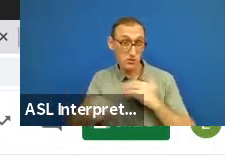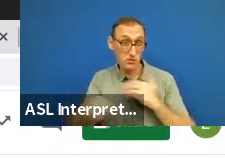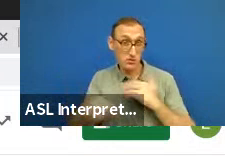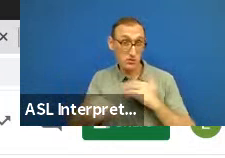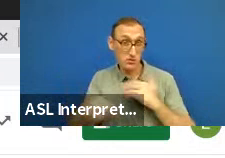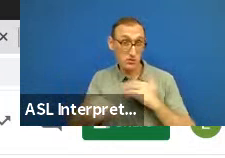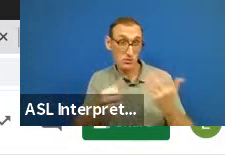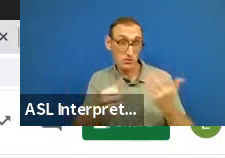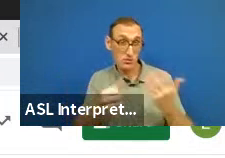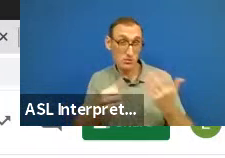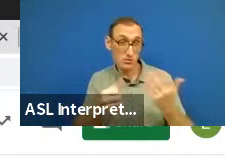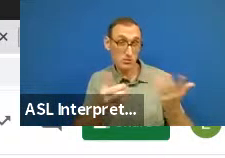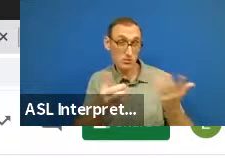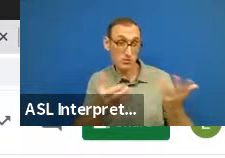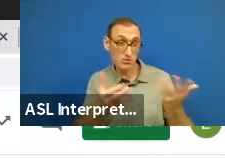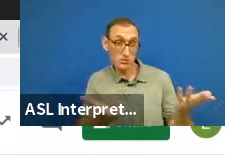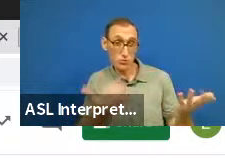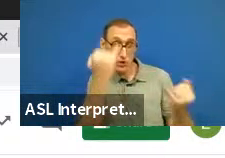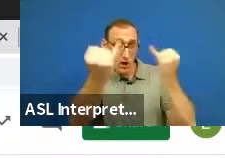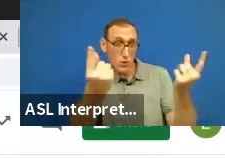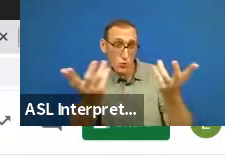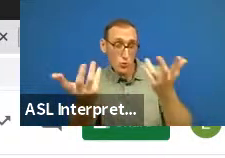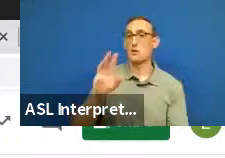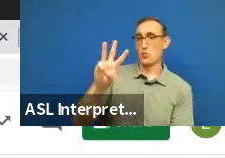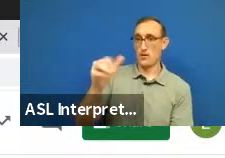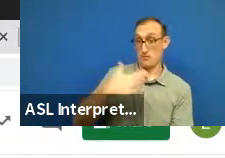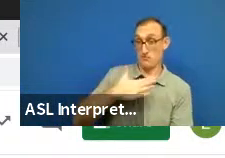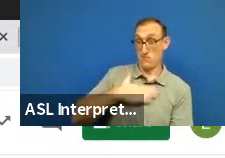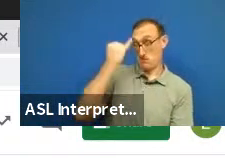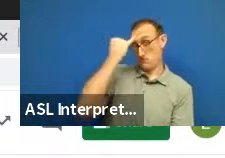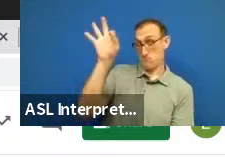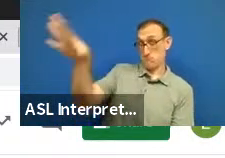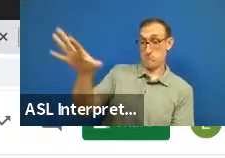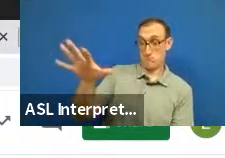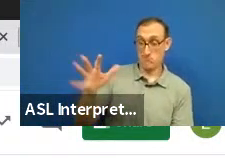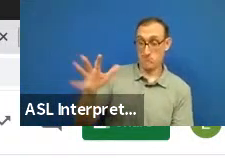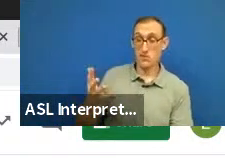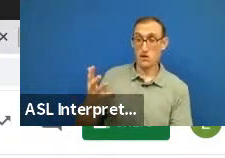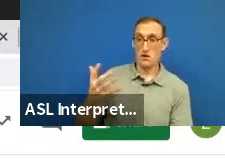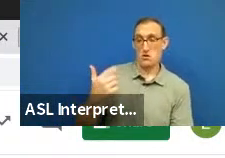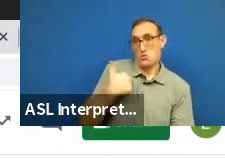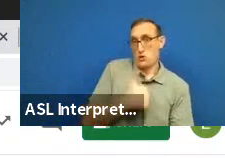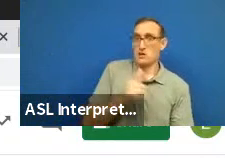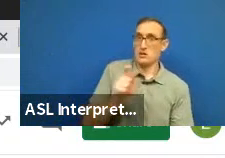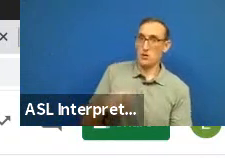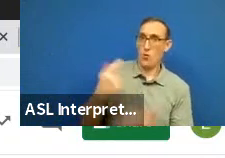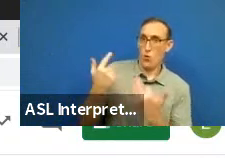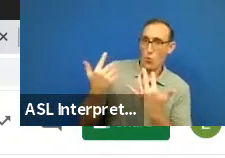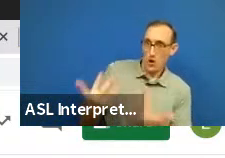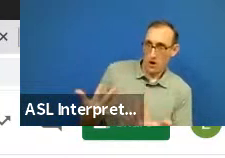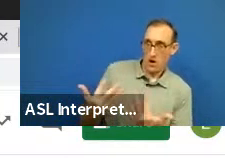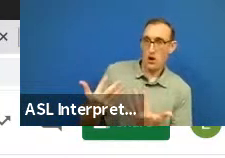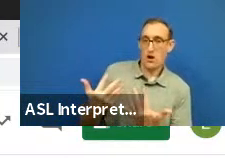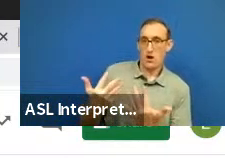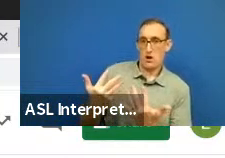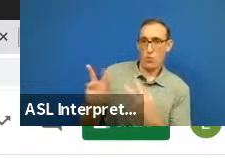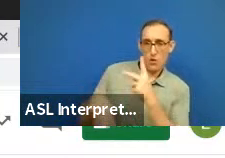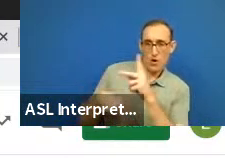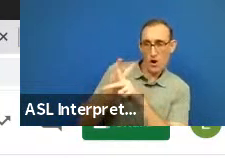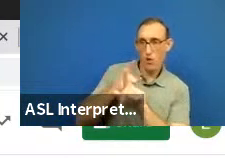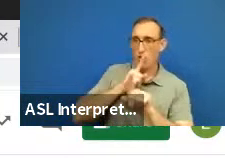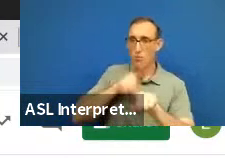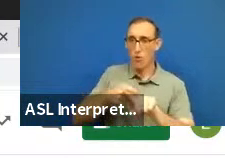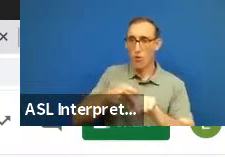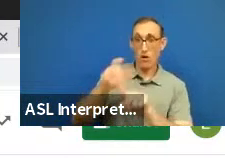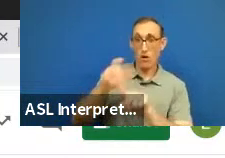My ideal on that is we probably would need to wait and see what Cognia or what type of report Cognia you're going to give